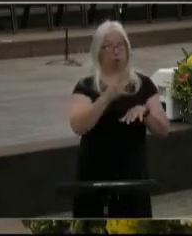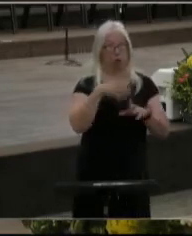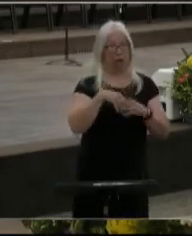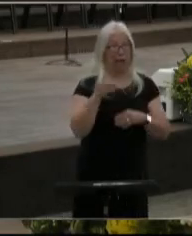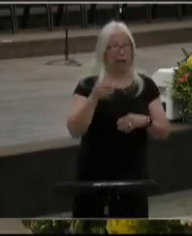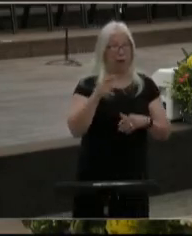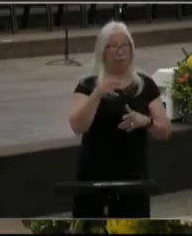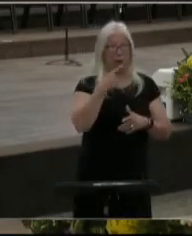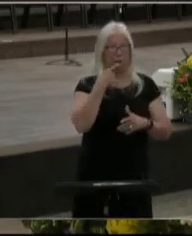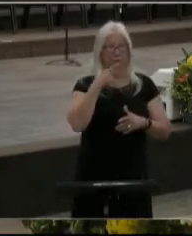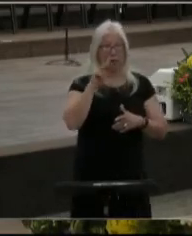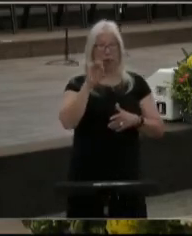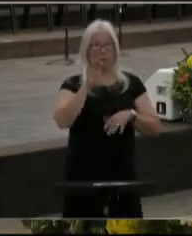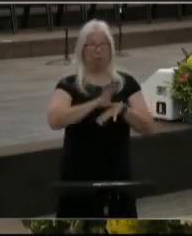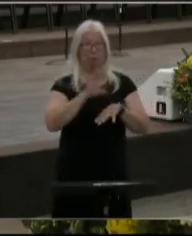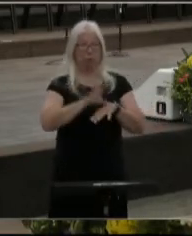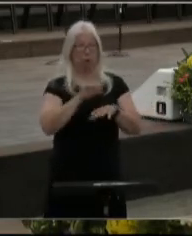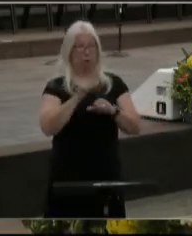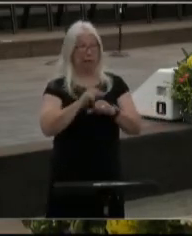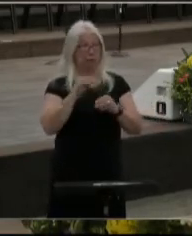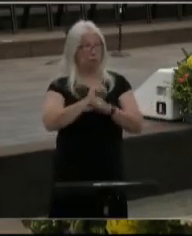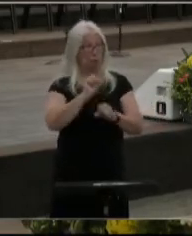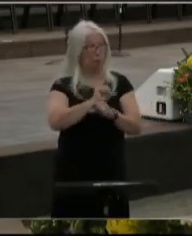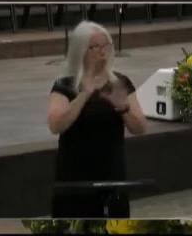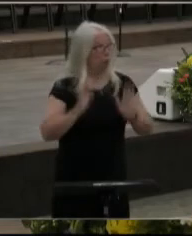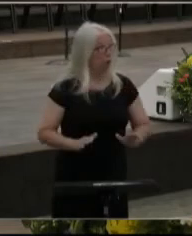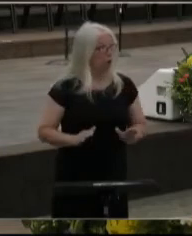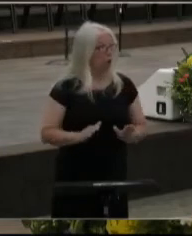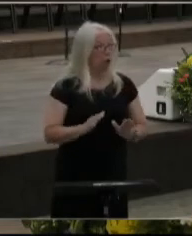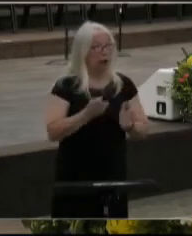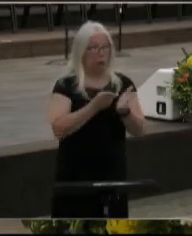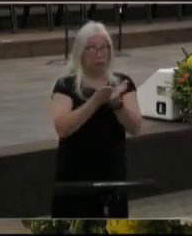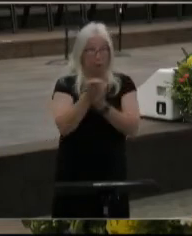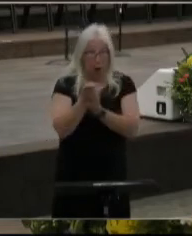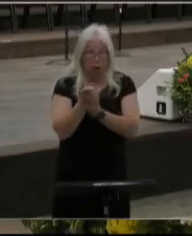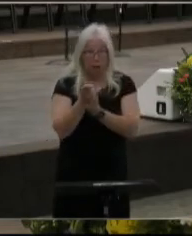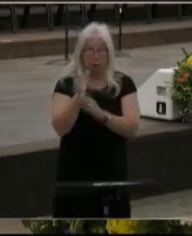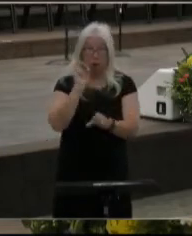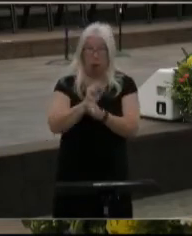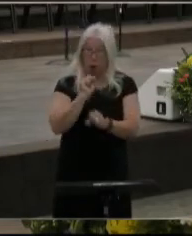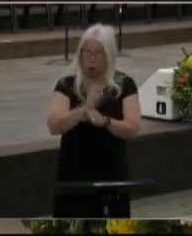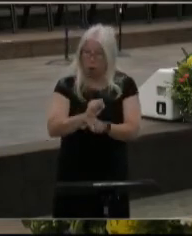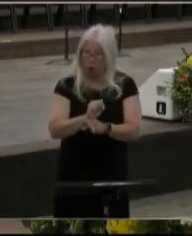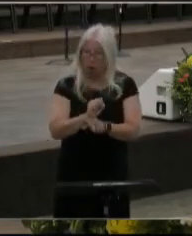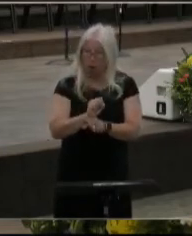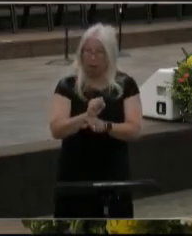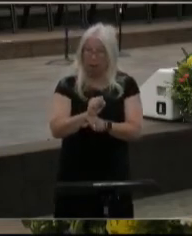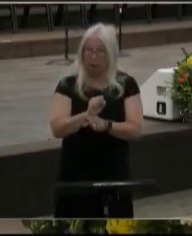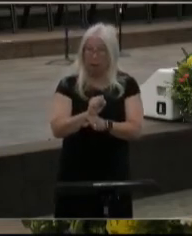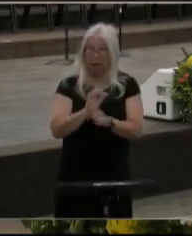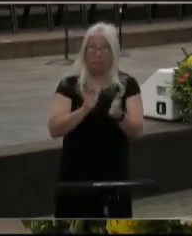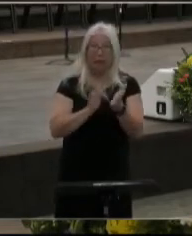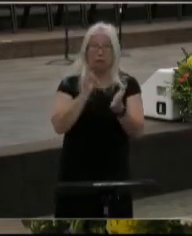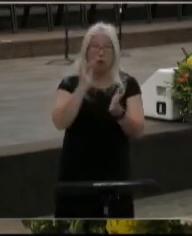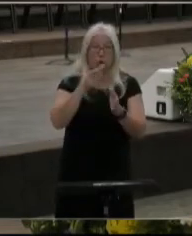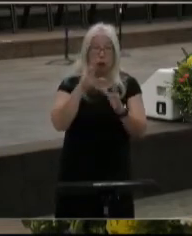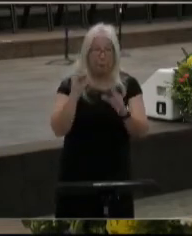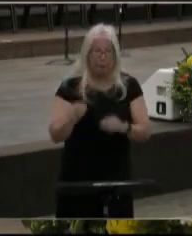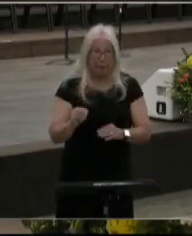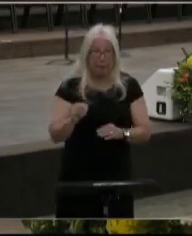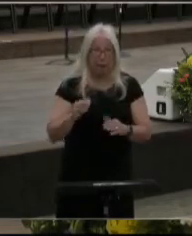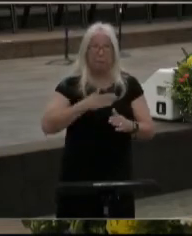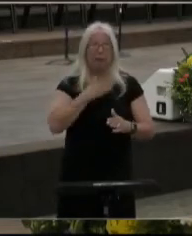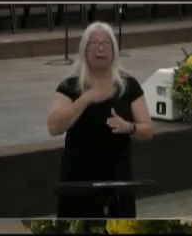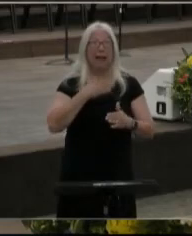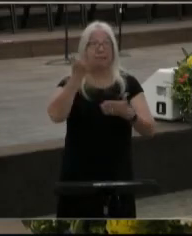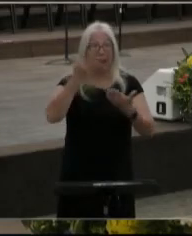out, but I want to see if Newton Baptist Church has got some more workers. I want you to be honest, hardworking, an advantage to your company. I want them to be